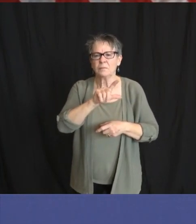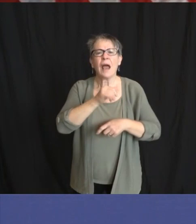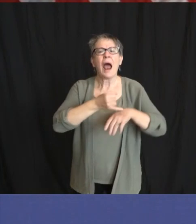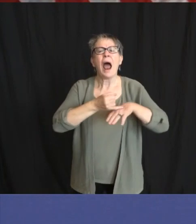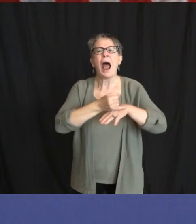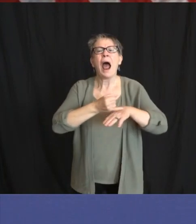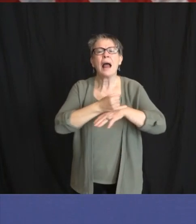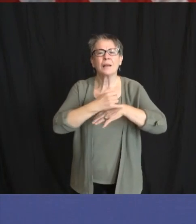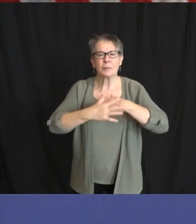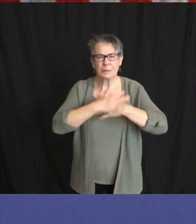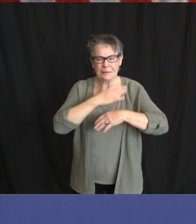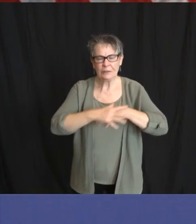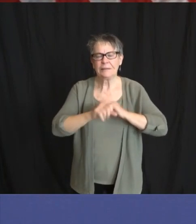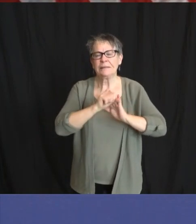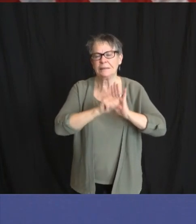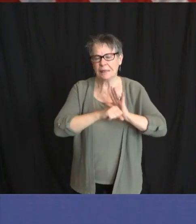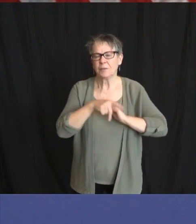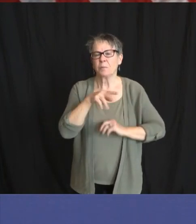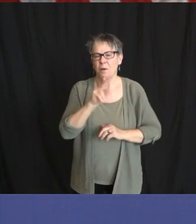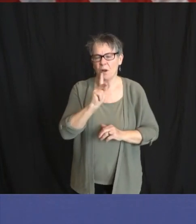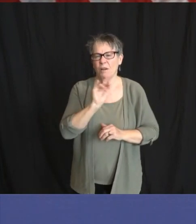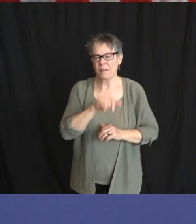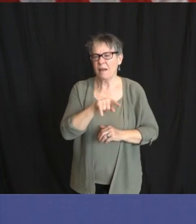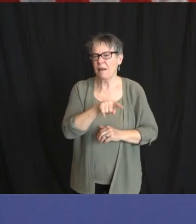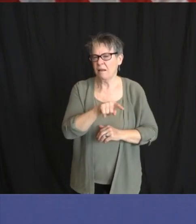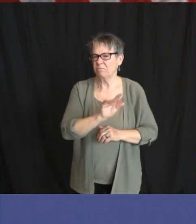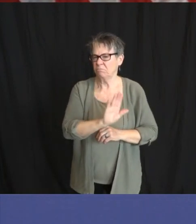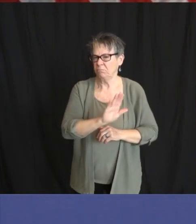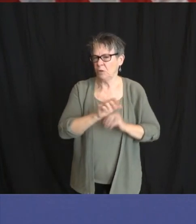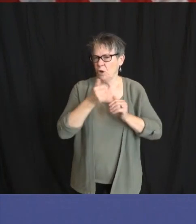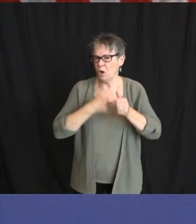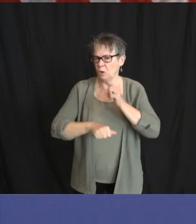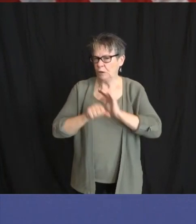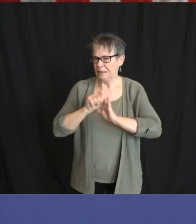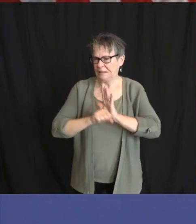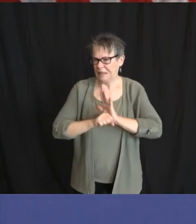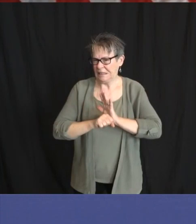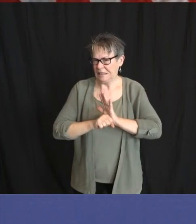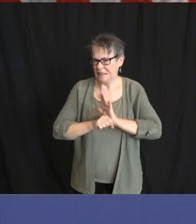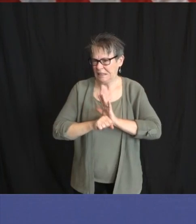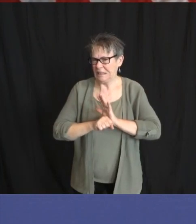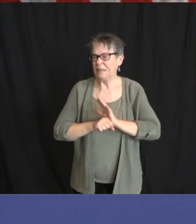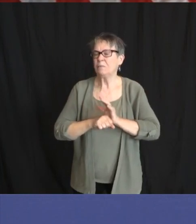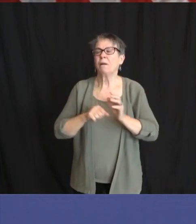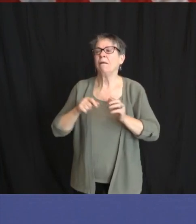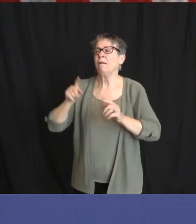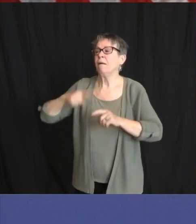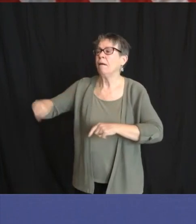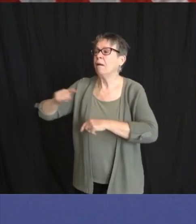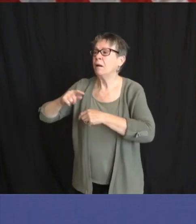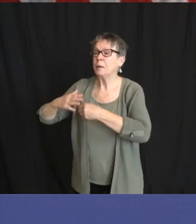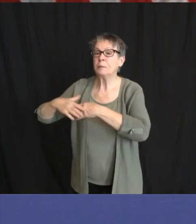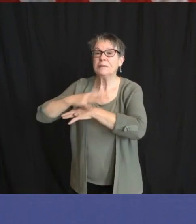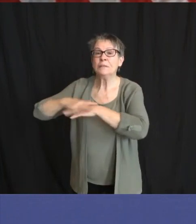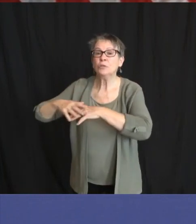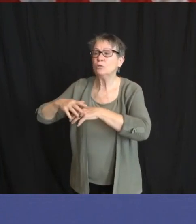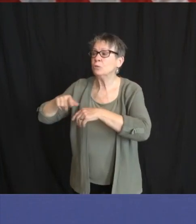Labor has chopped through an enormous amount of the backlog, and I have enormous sympathy for the folks who are out there who still haven't